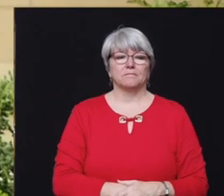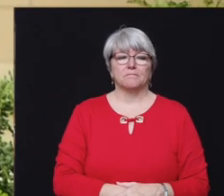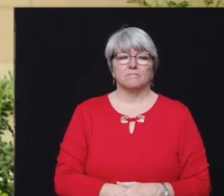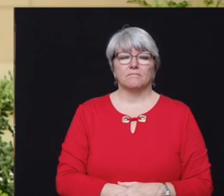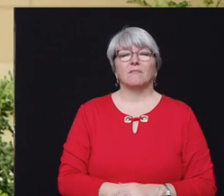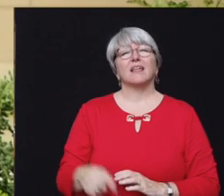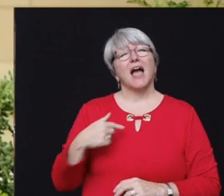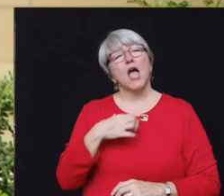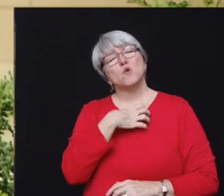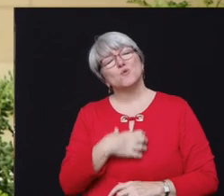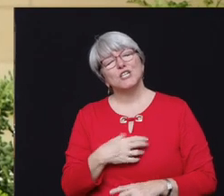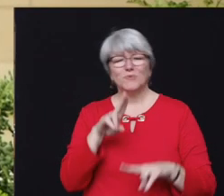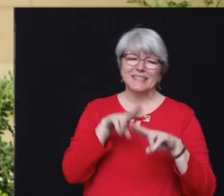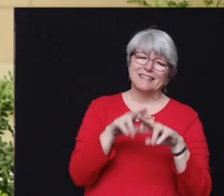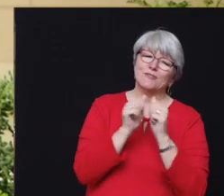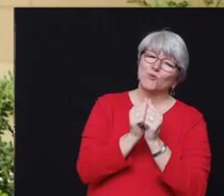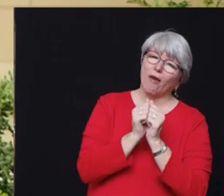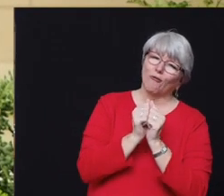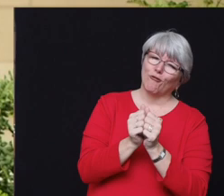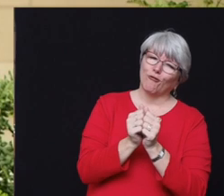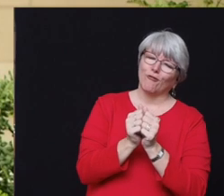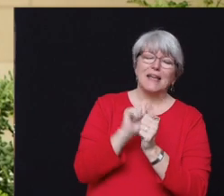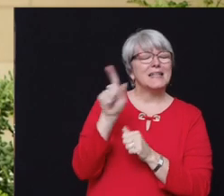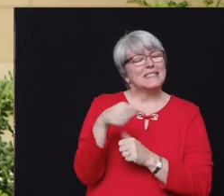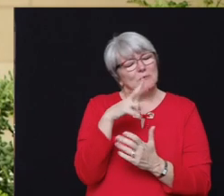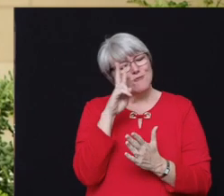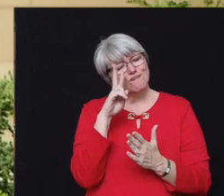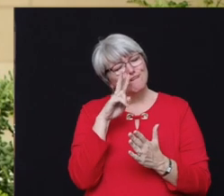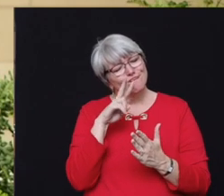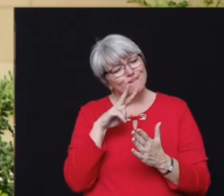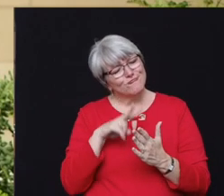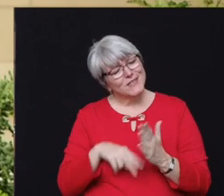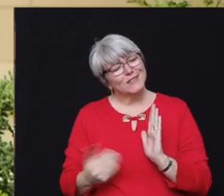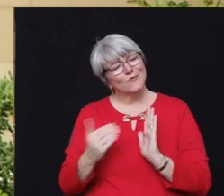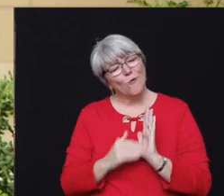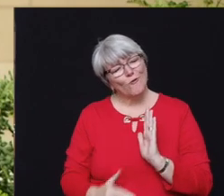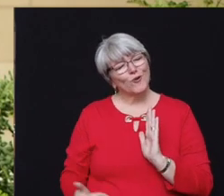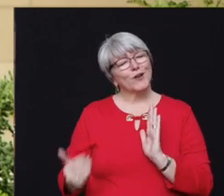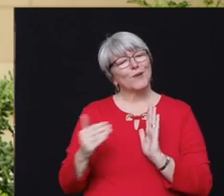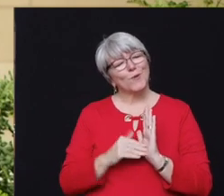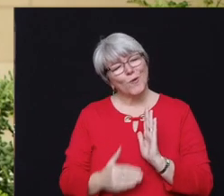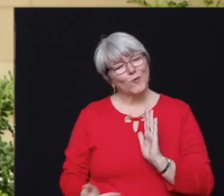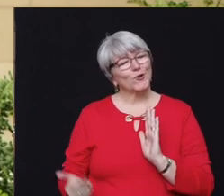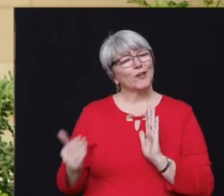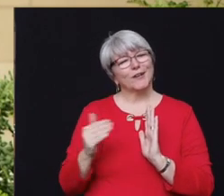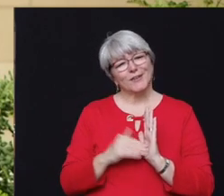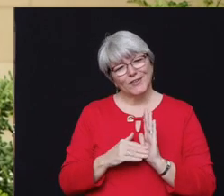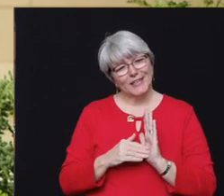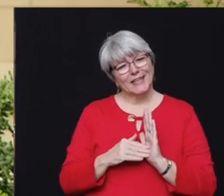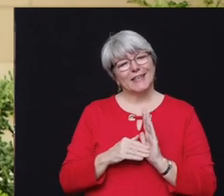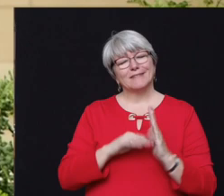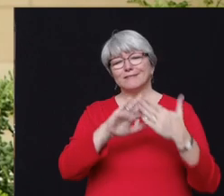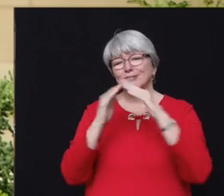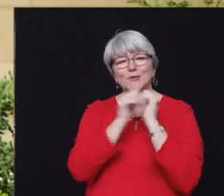Well, I wish we could sit together and simply read this psalm over and over again in